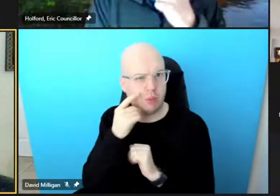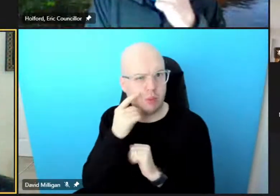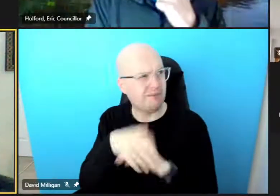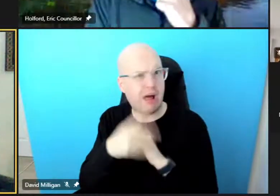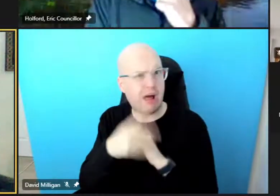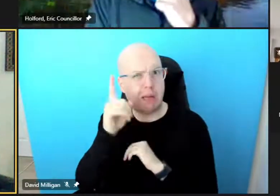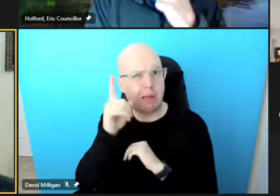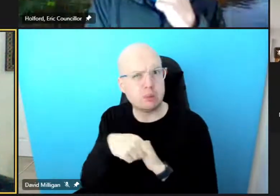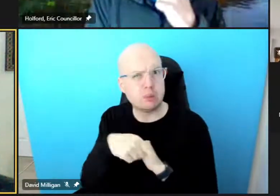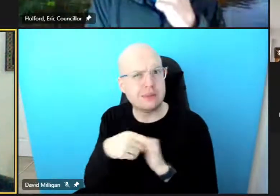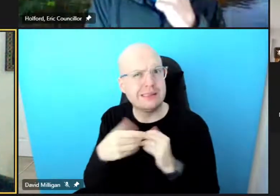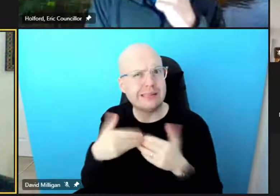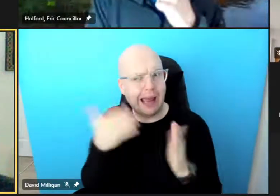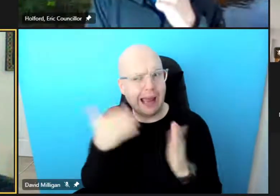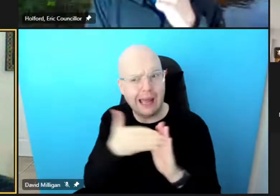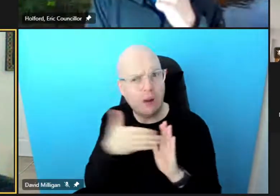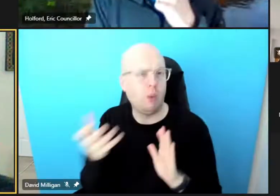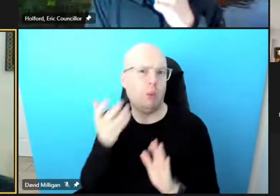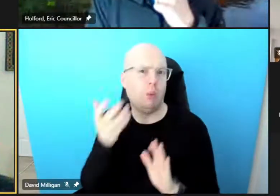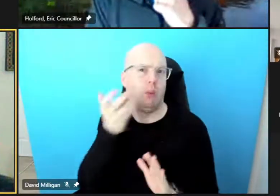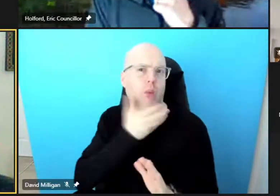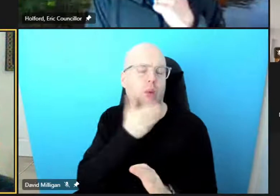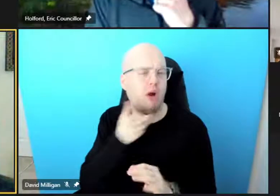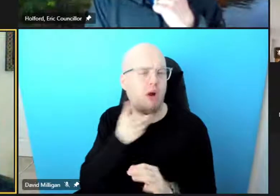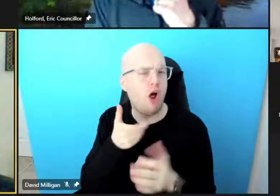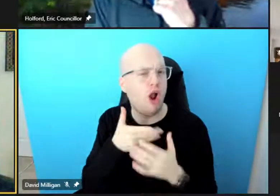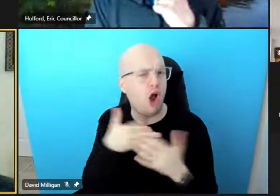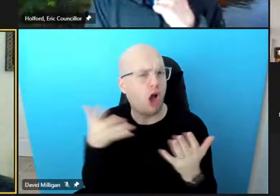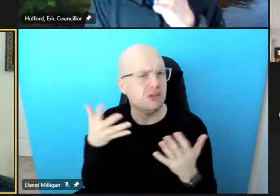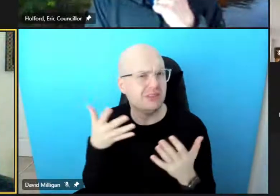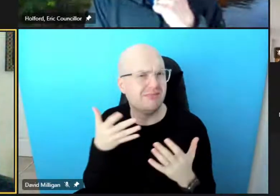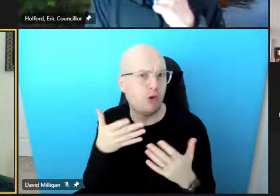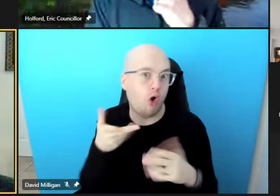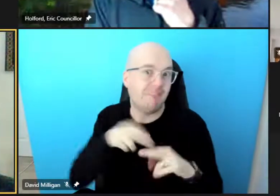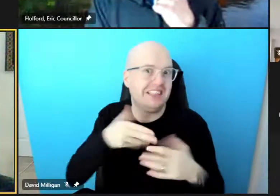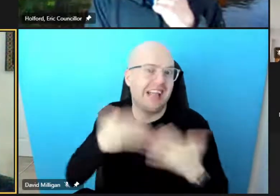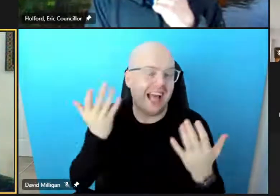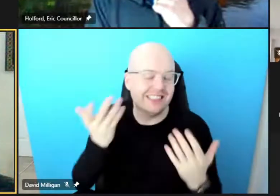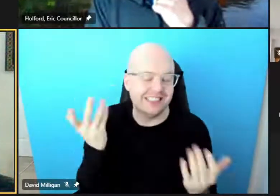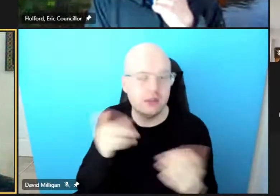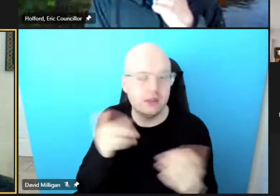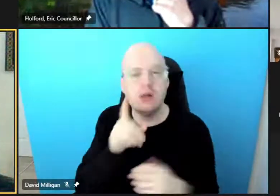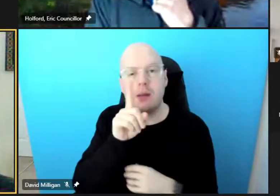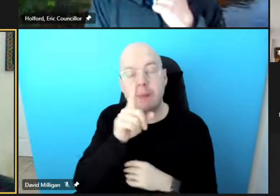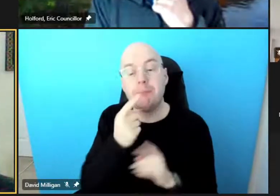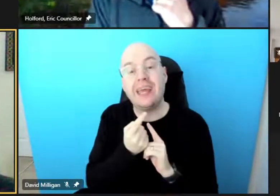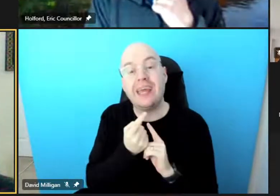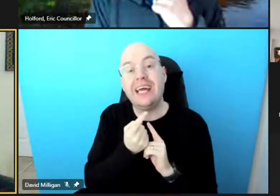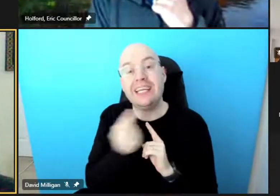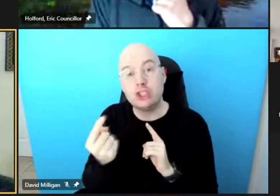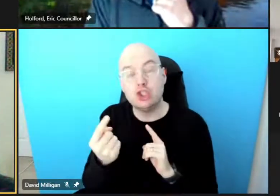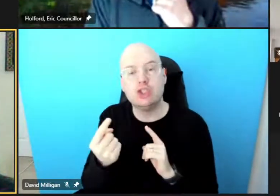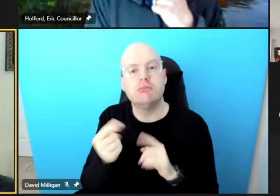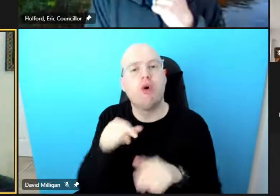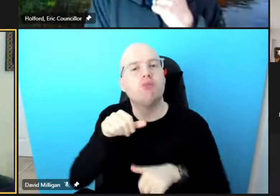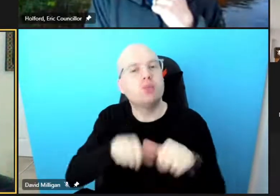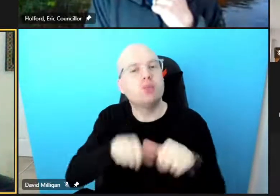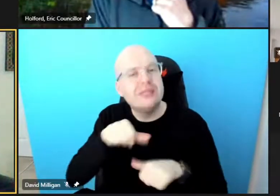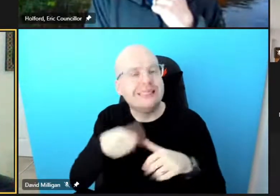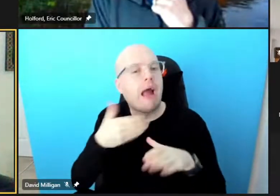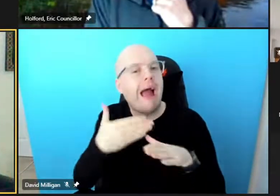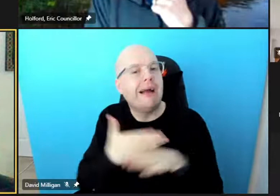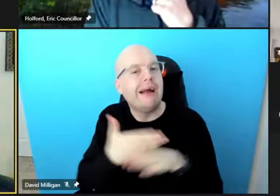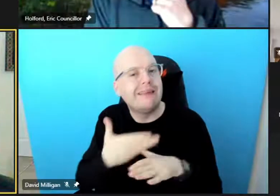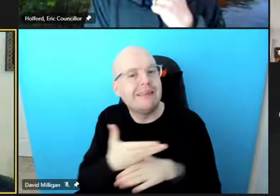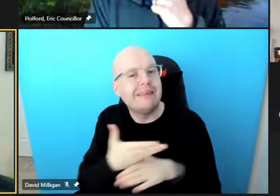that we have available. So what I'm going to do is at each of the routine activity reports, which is also an item